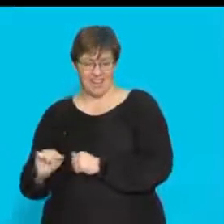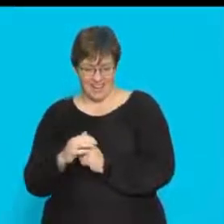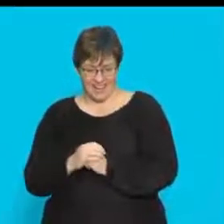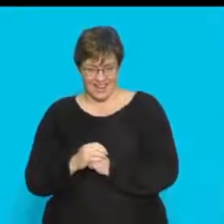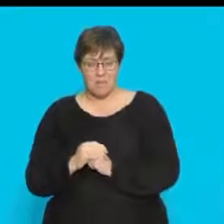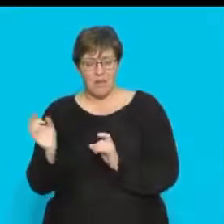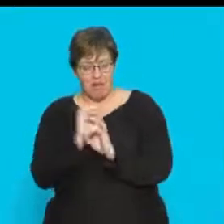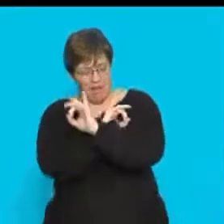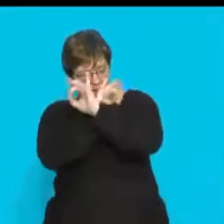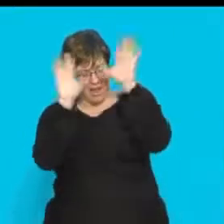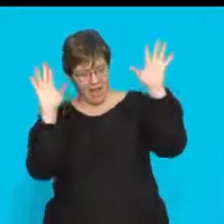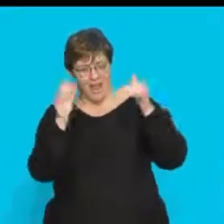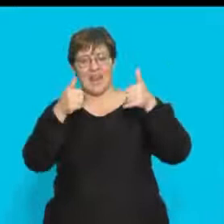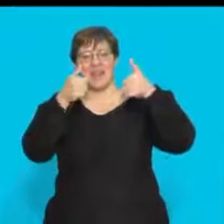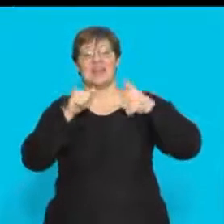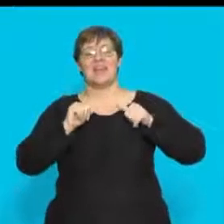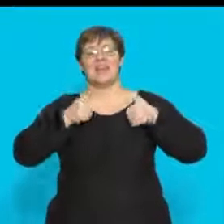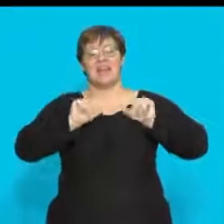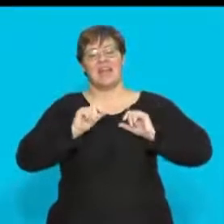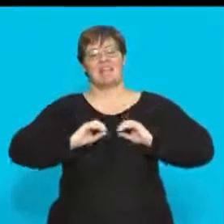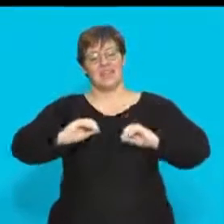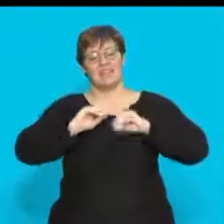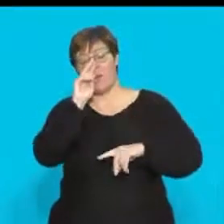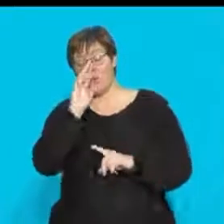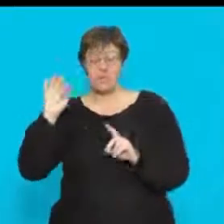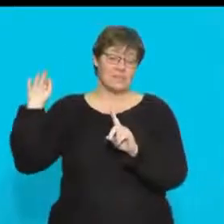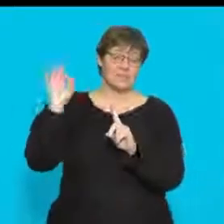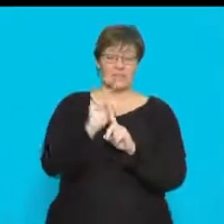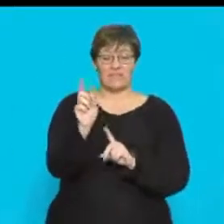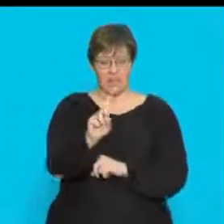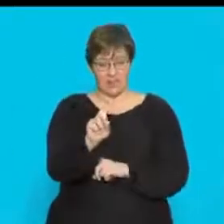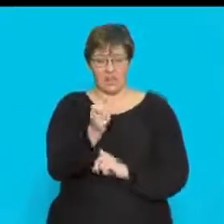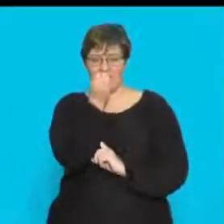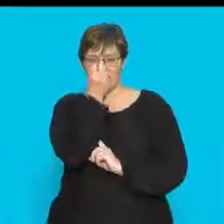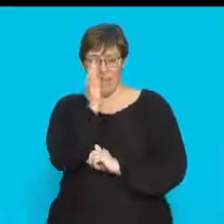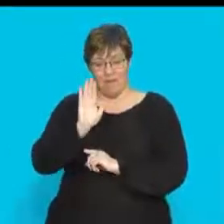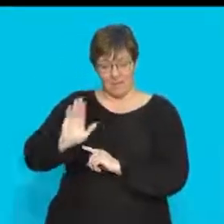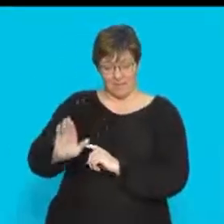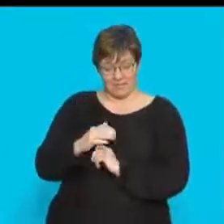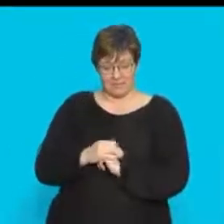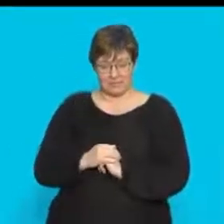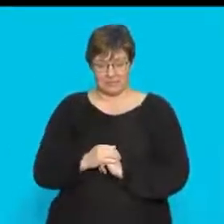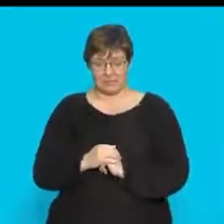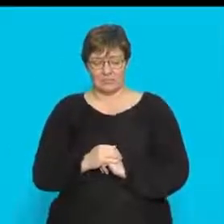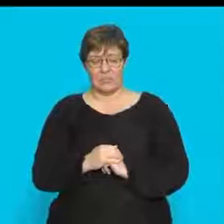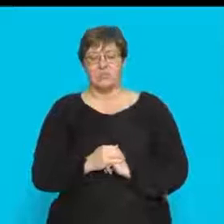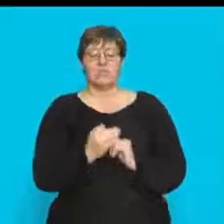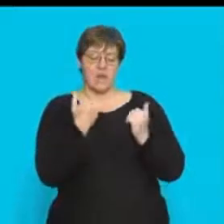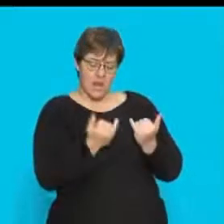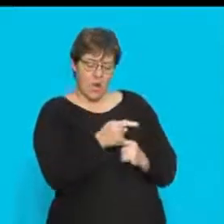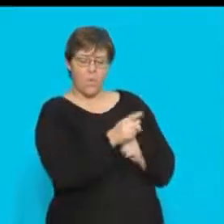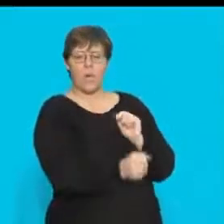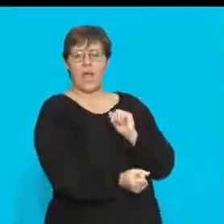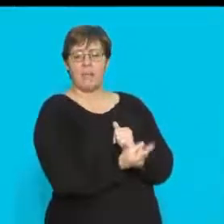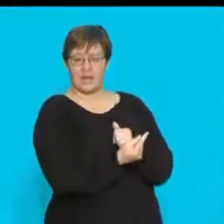you're going to get a much greater idea of that in our next lesson when we look specifically at the flower.